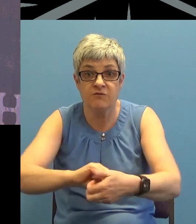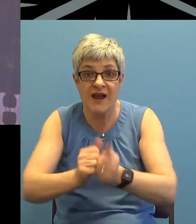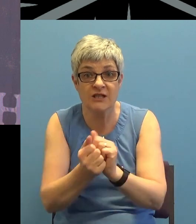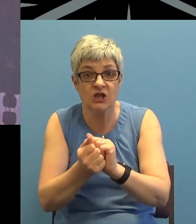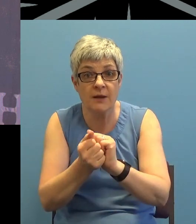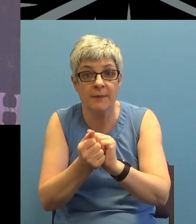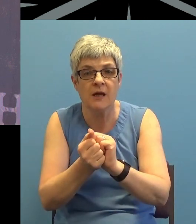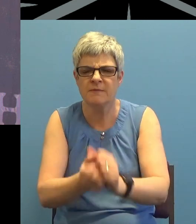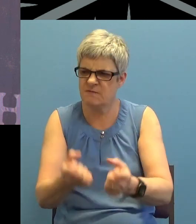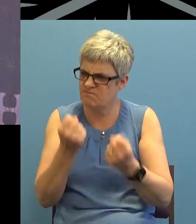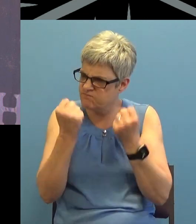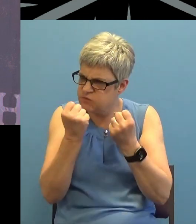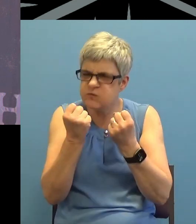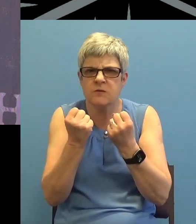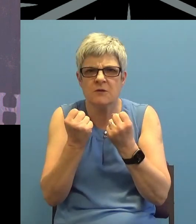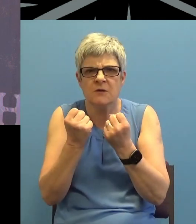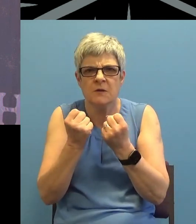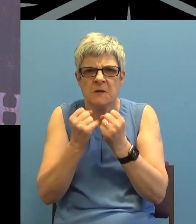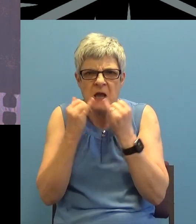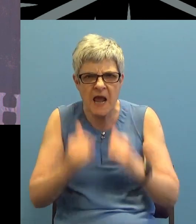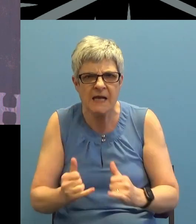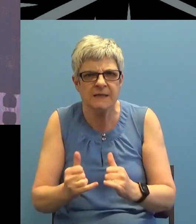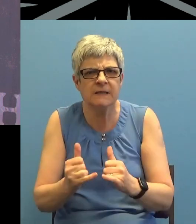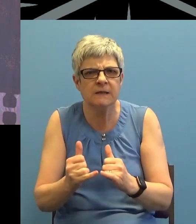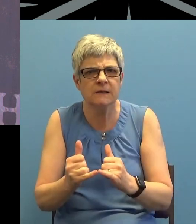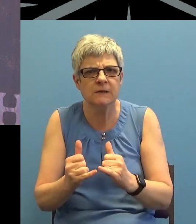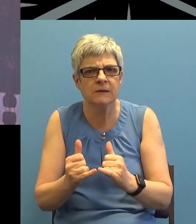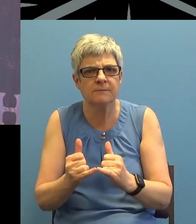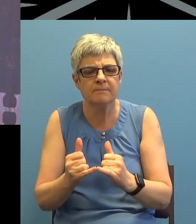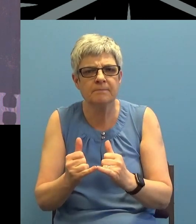friendship became fists curled up in hate.